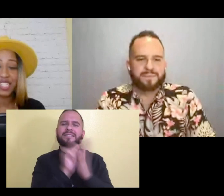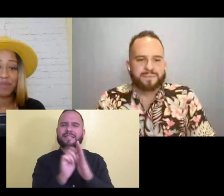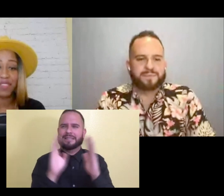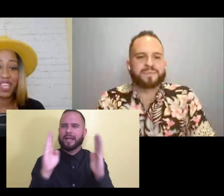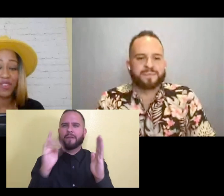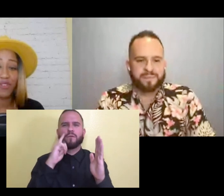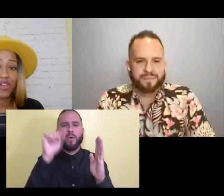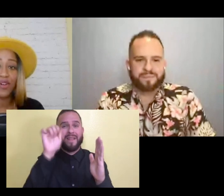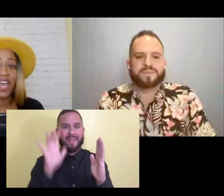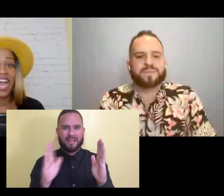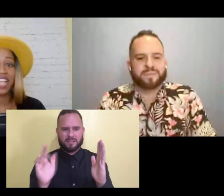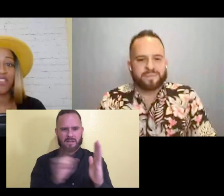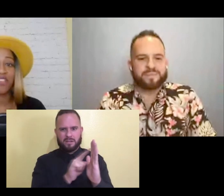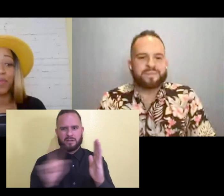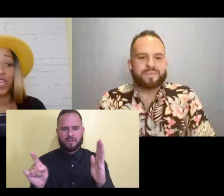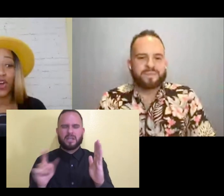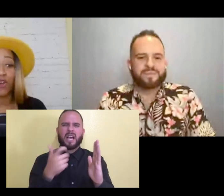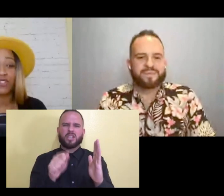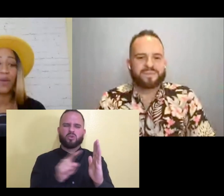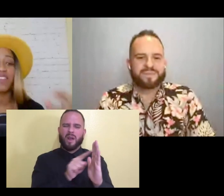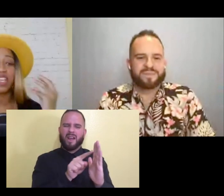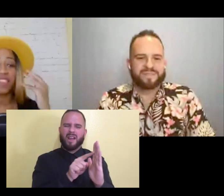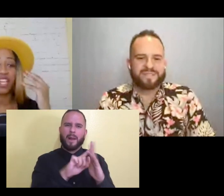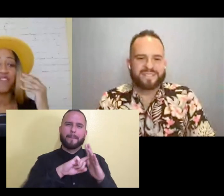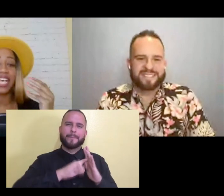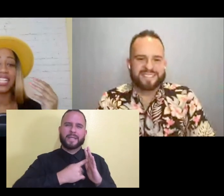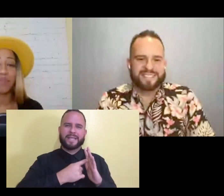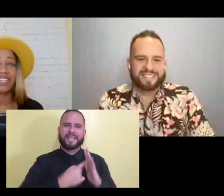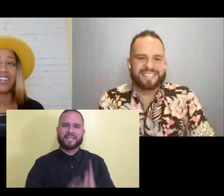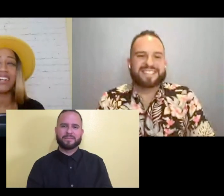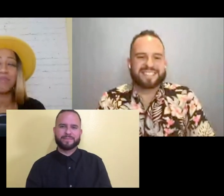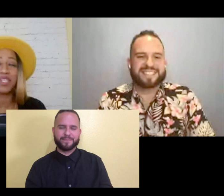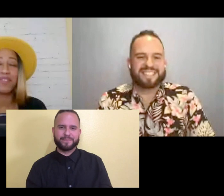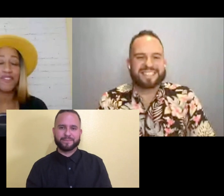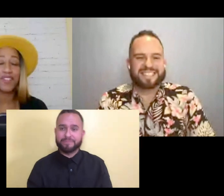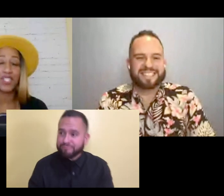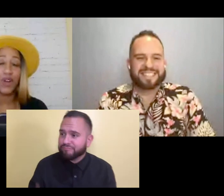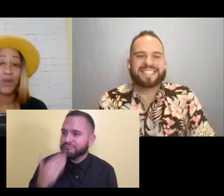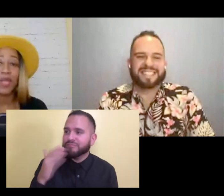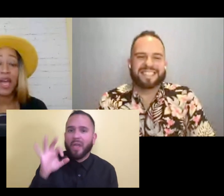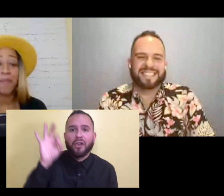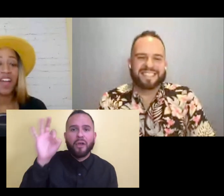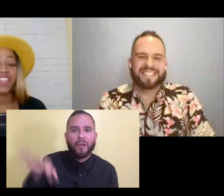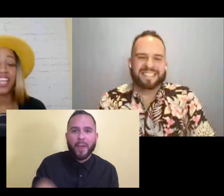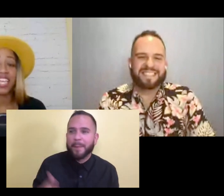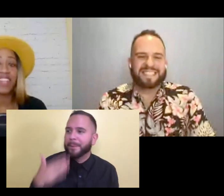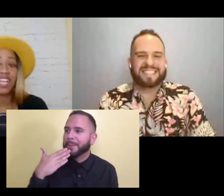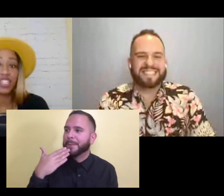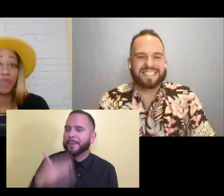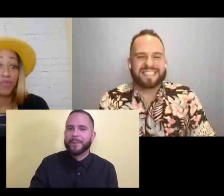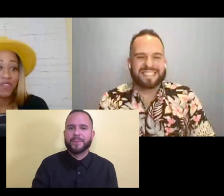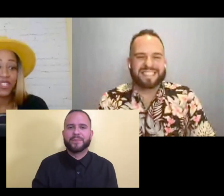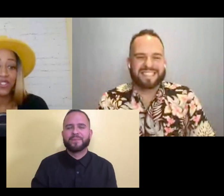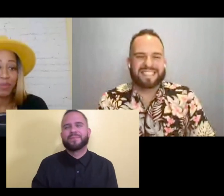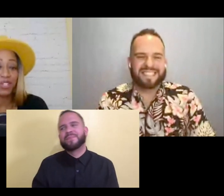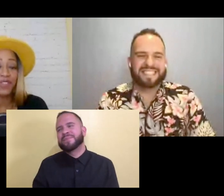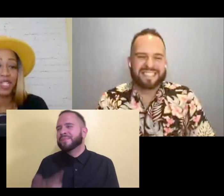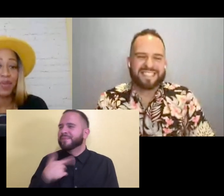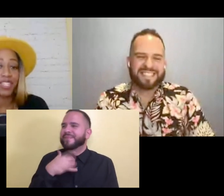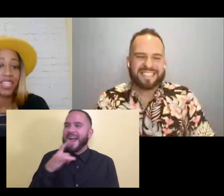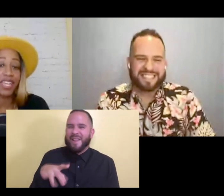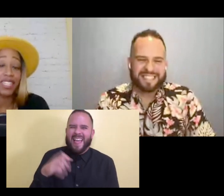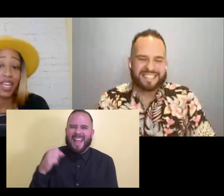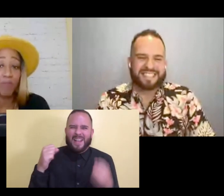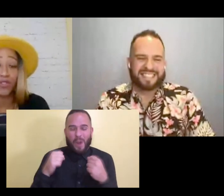That's a good tip. Thank you. I don't like being cold, so every time I think of Alaska, I'm like, oh, I'm going to be freezing cold. But after that, even that just brief description